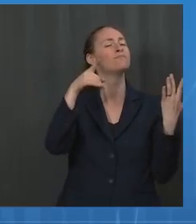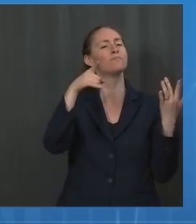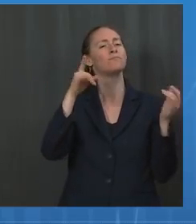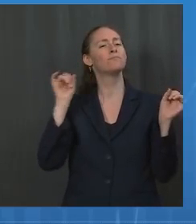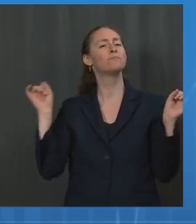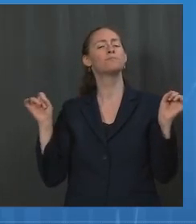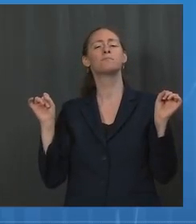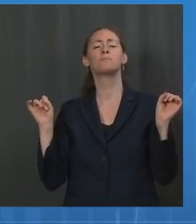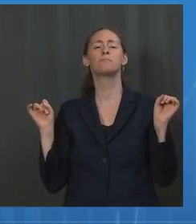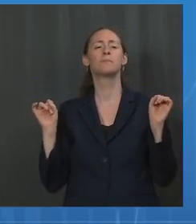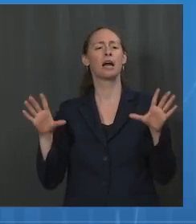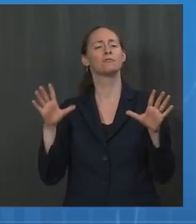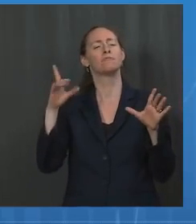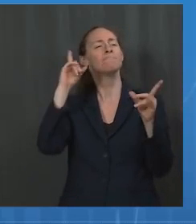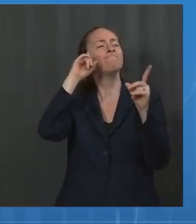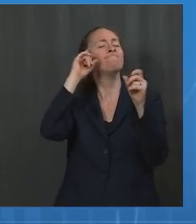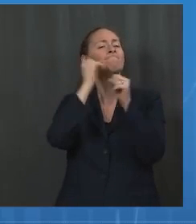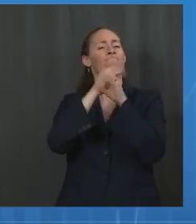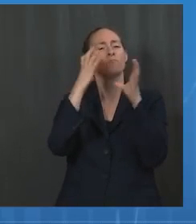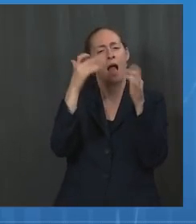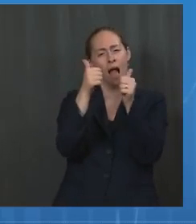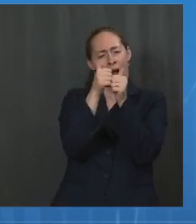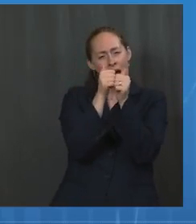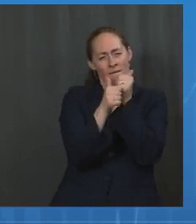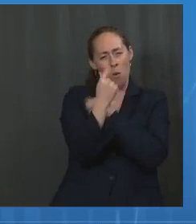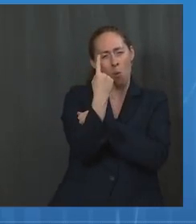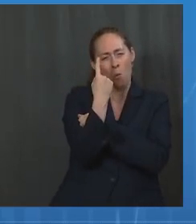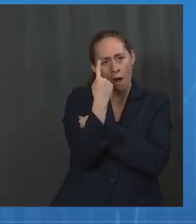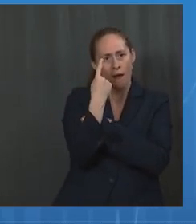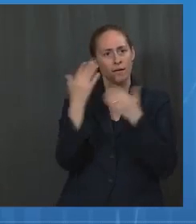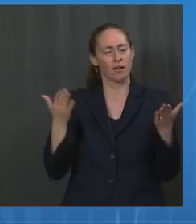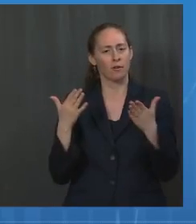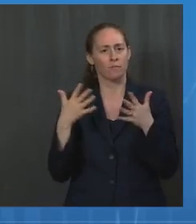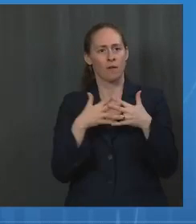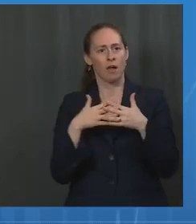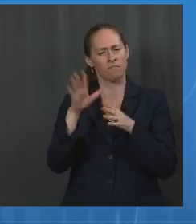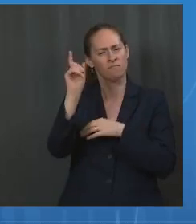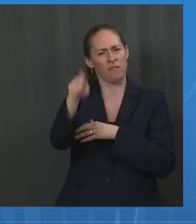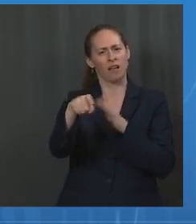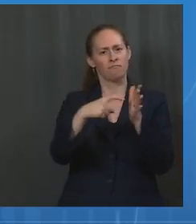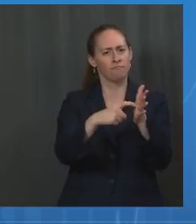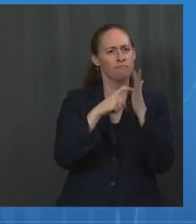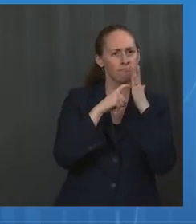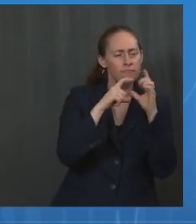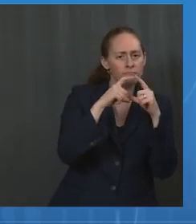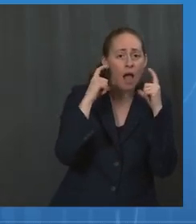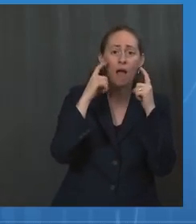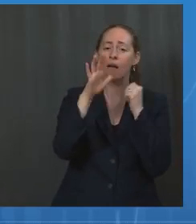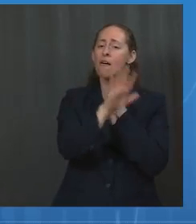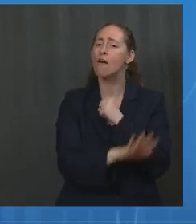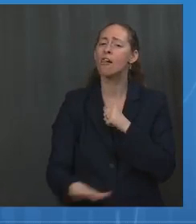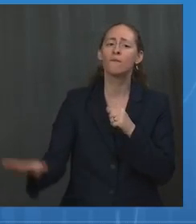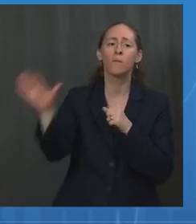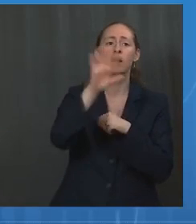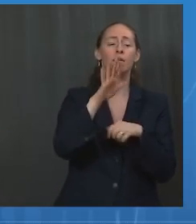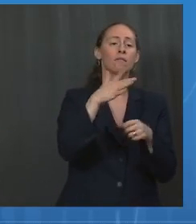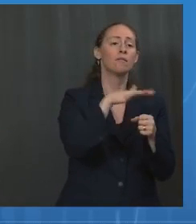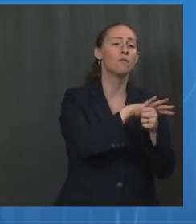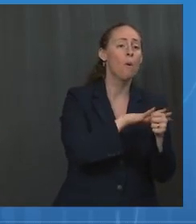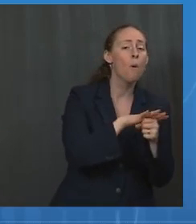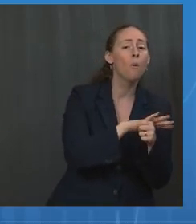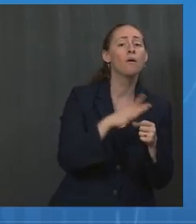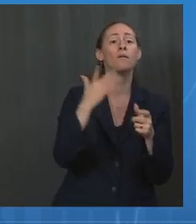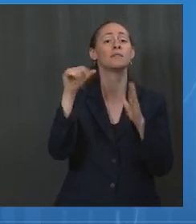in some way by some sort of a vaccine mandate, be it local, state, employer, et cetera?